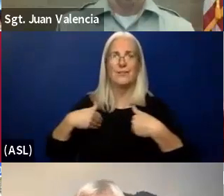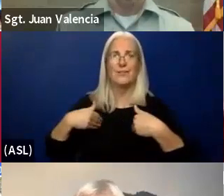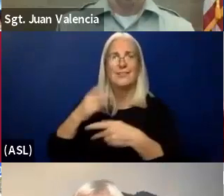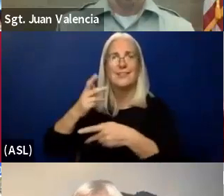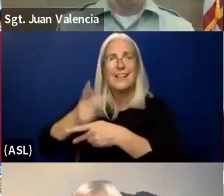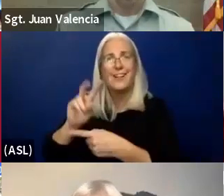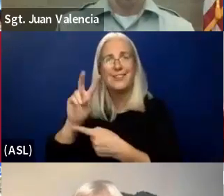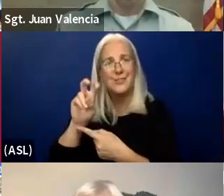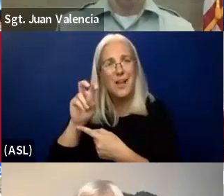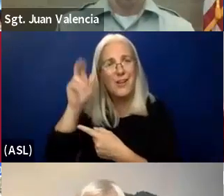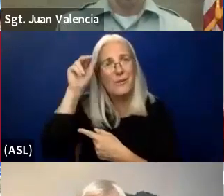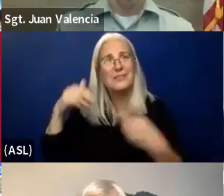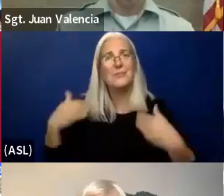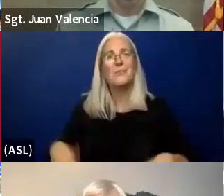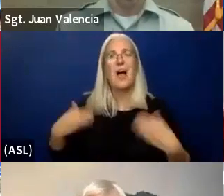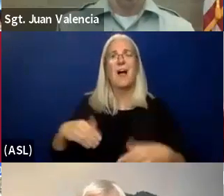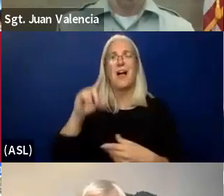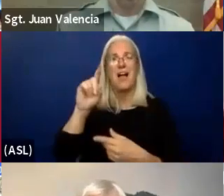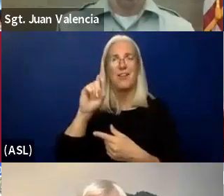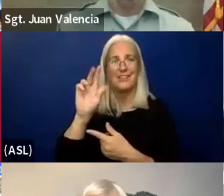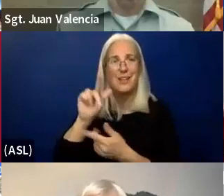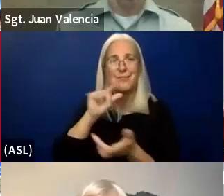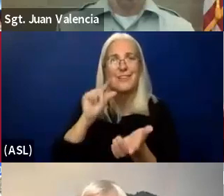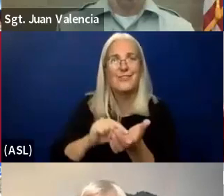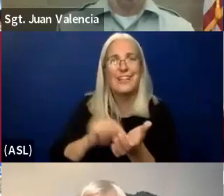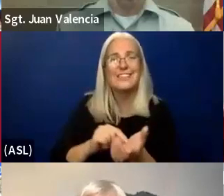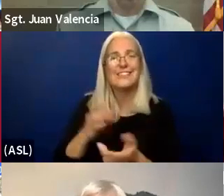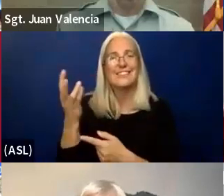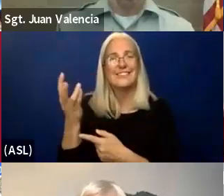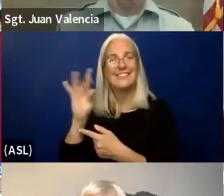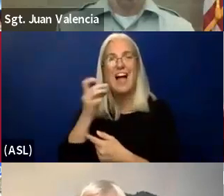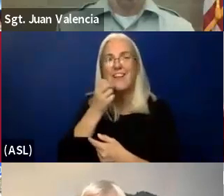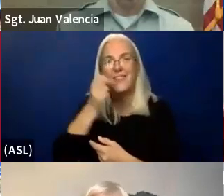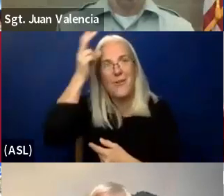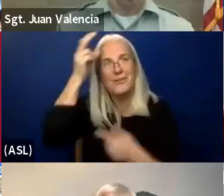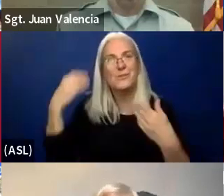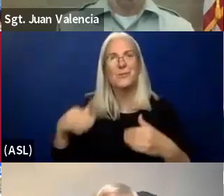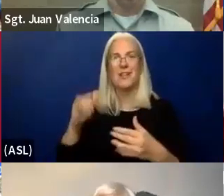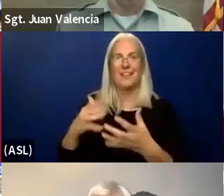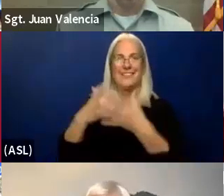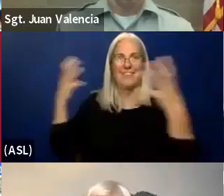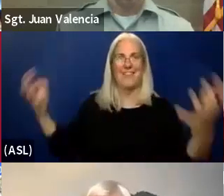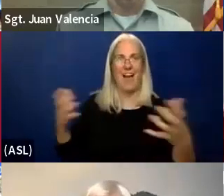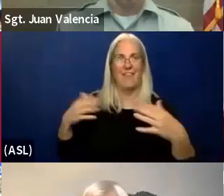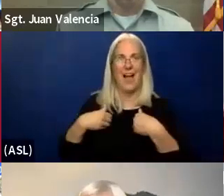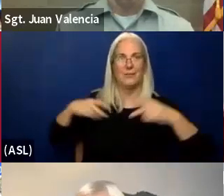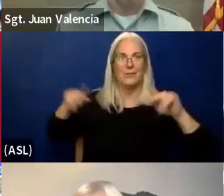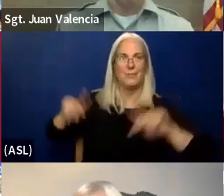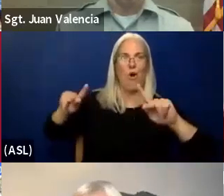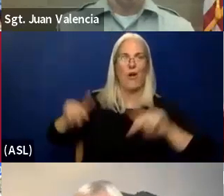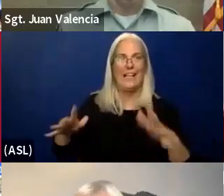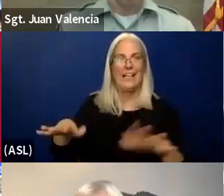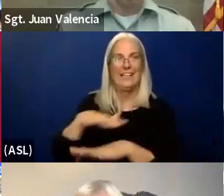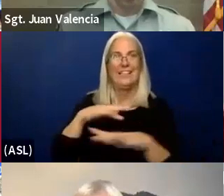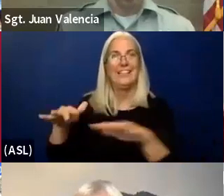123 chickens and 68 goats. That's quite a party over there. So I'm glad I'm not in charge.